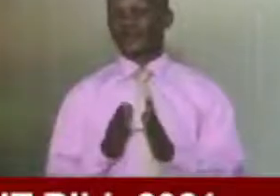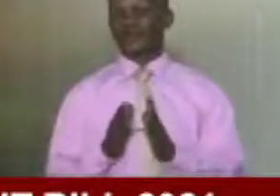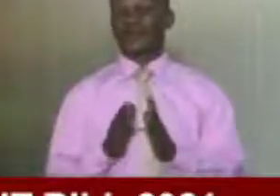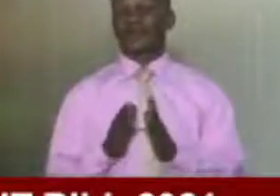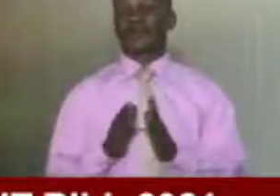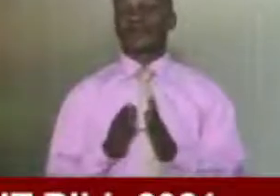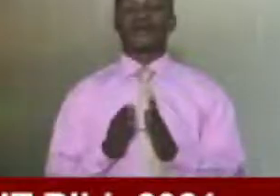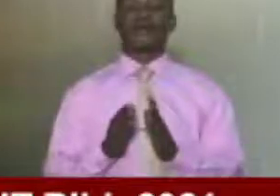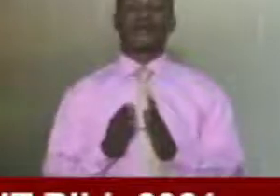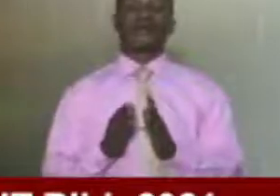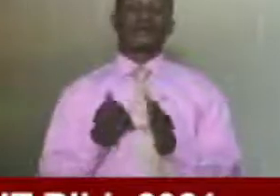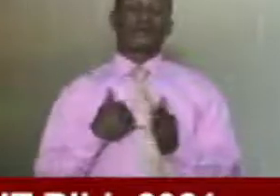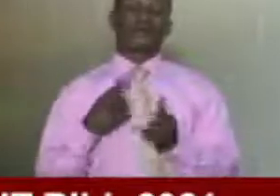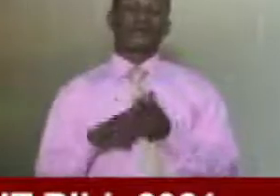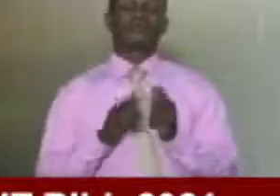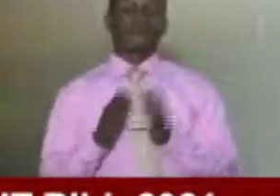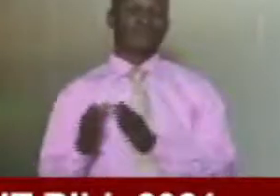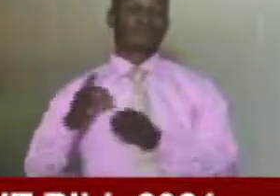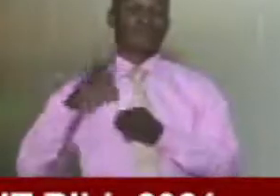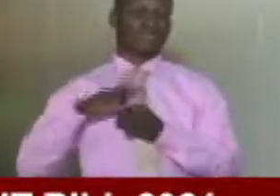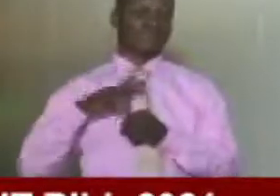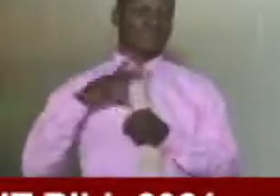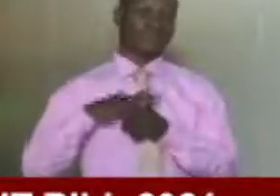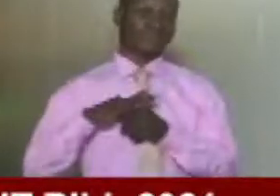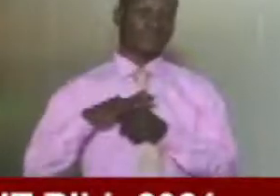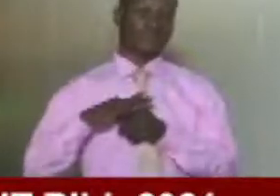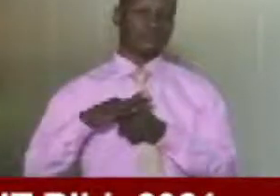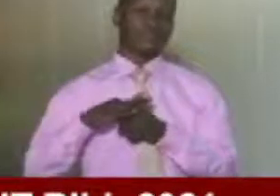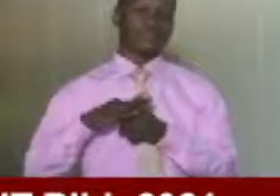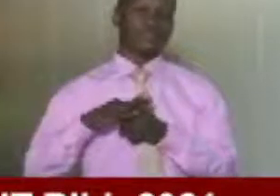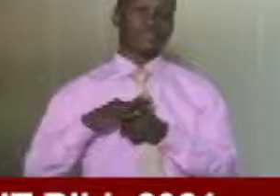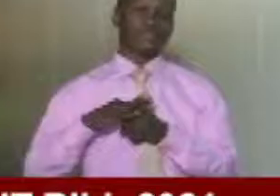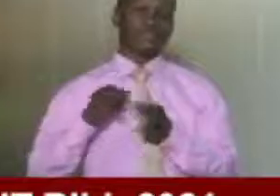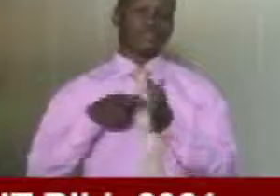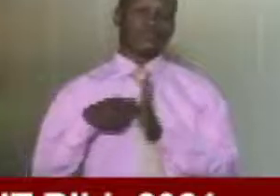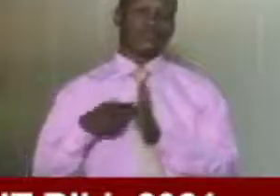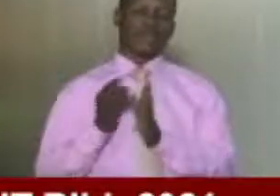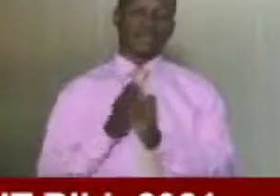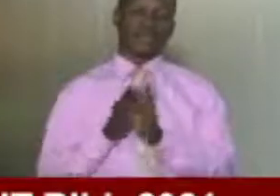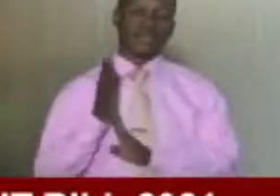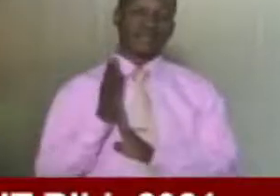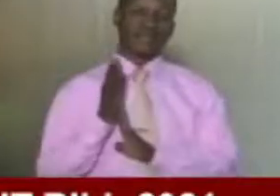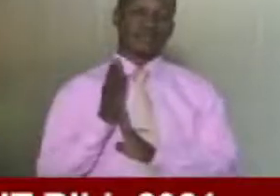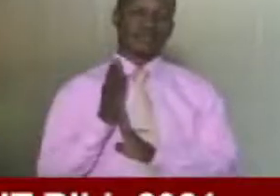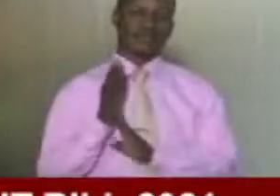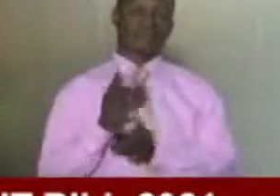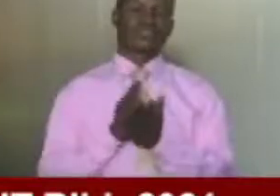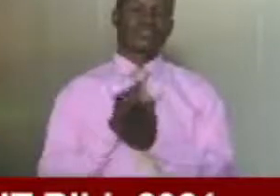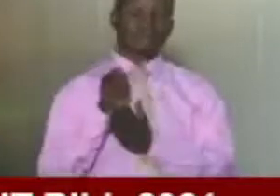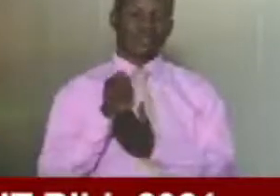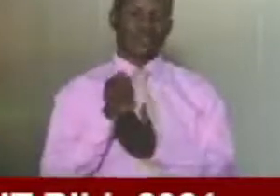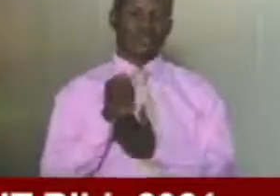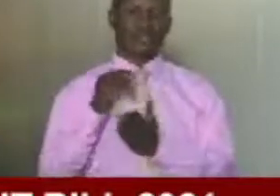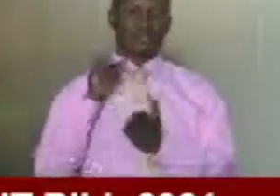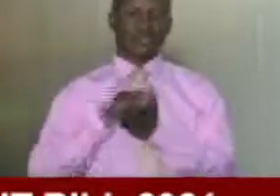good elections with integrity. And electoral integrity actually enhances